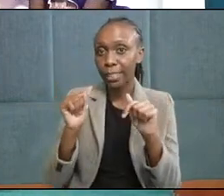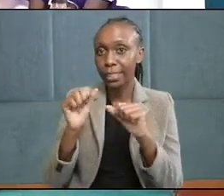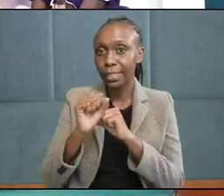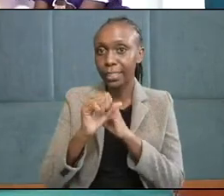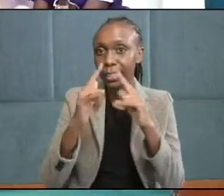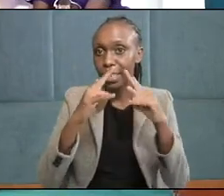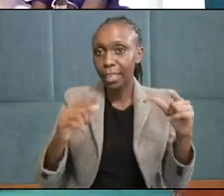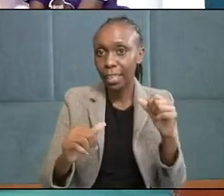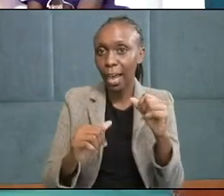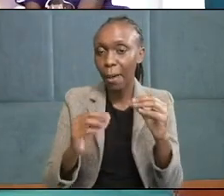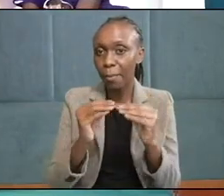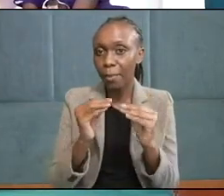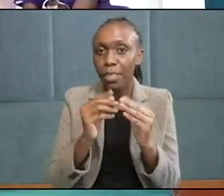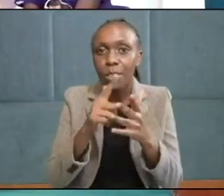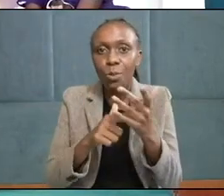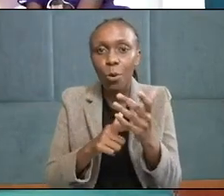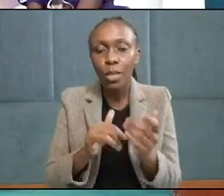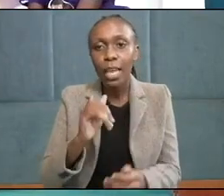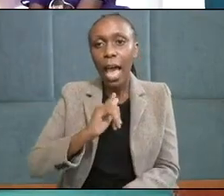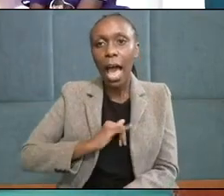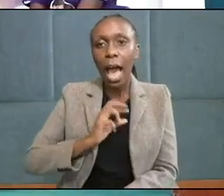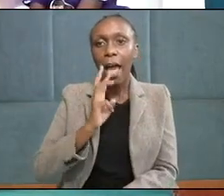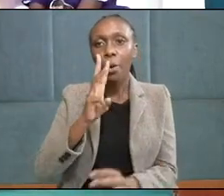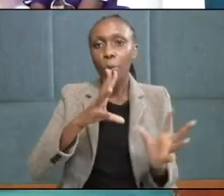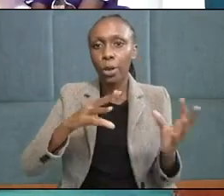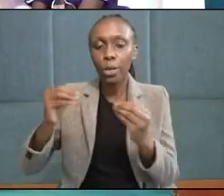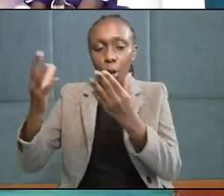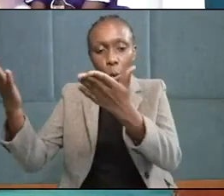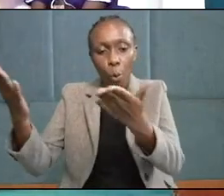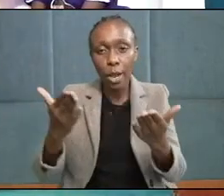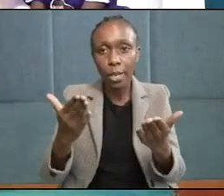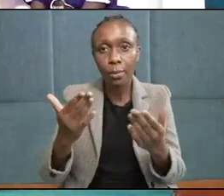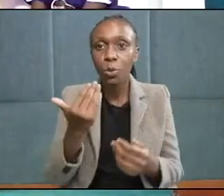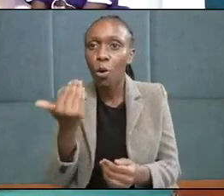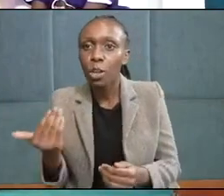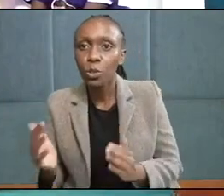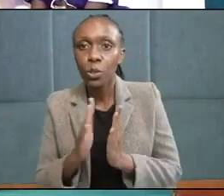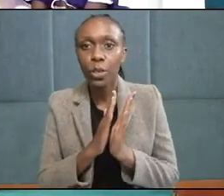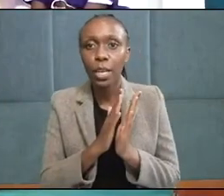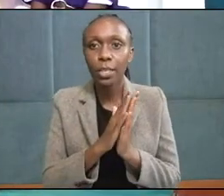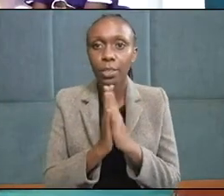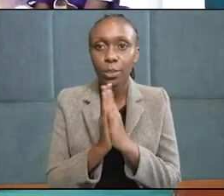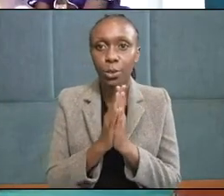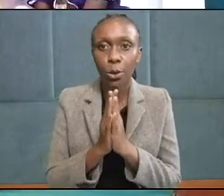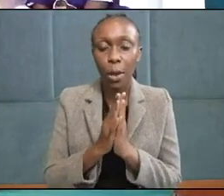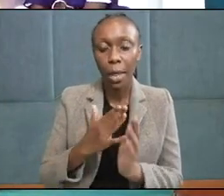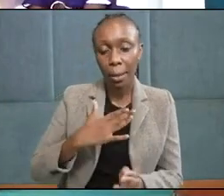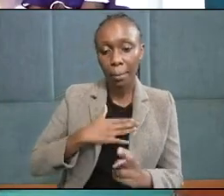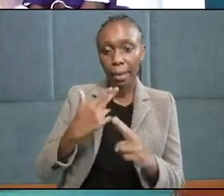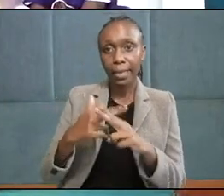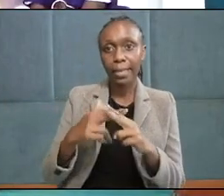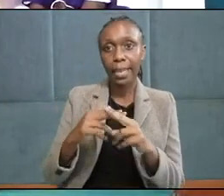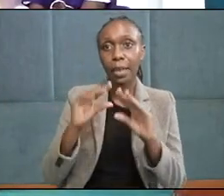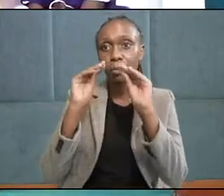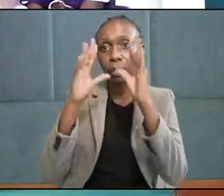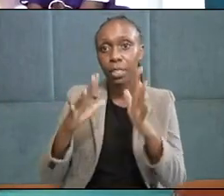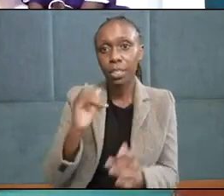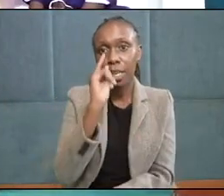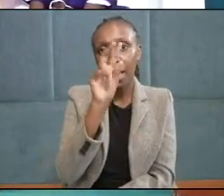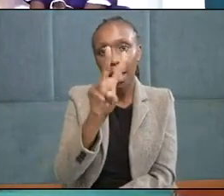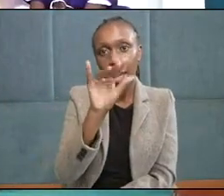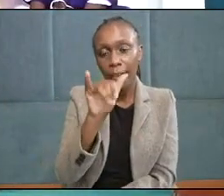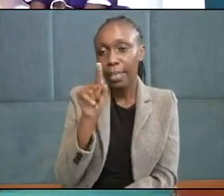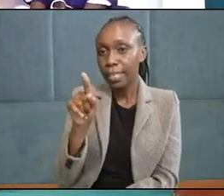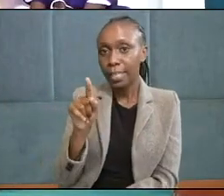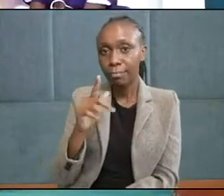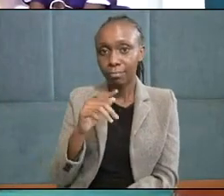is... I will go. Welcome to our children's sermon today. My name is Teacher Ivy. This is